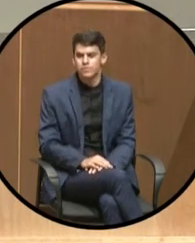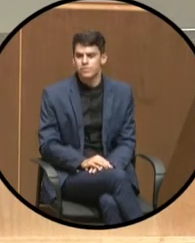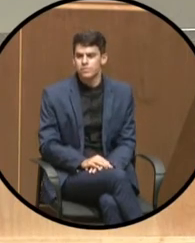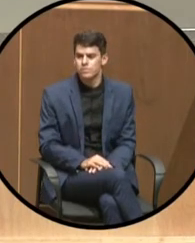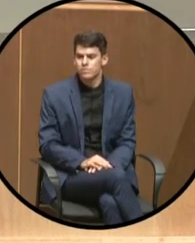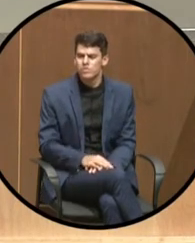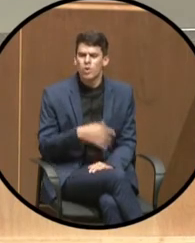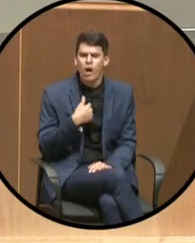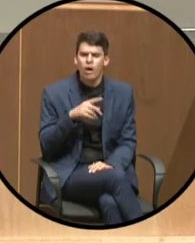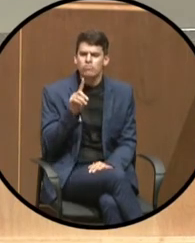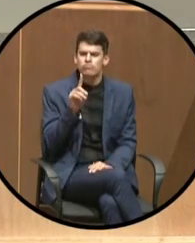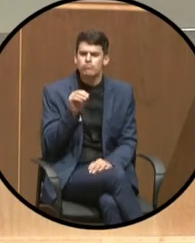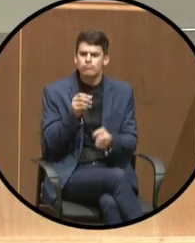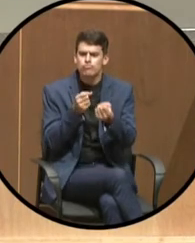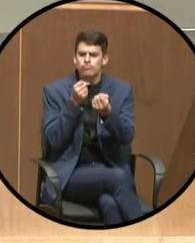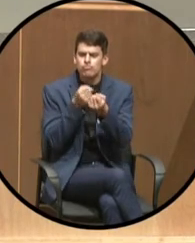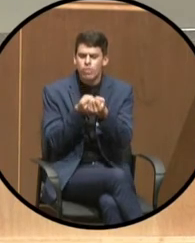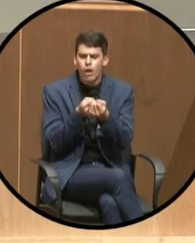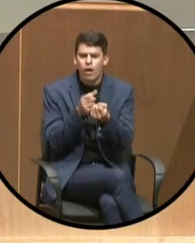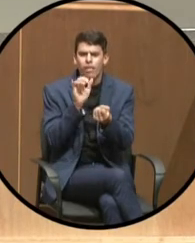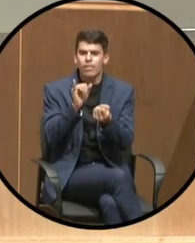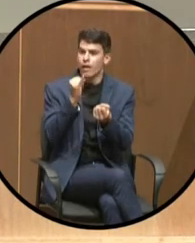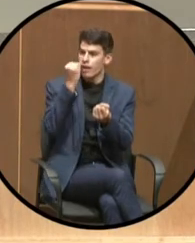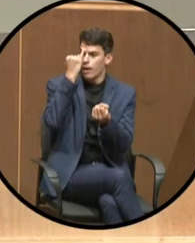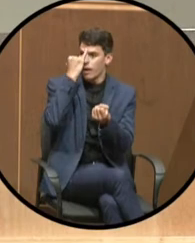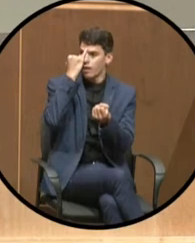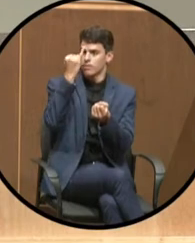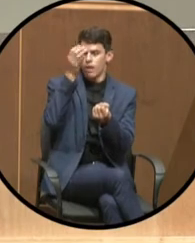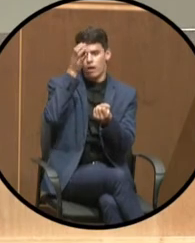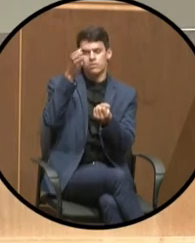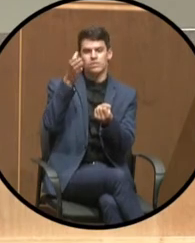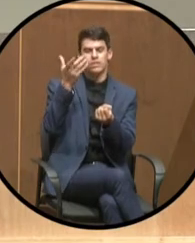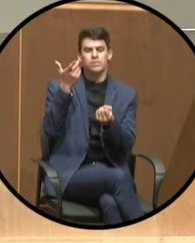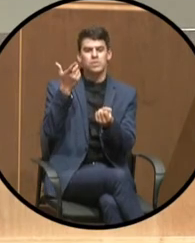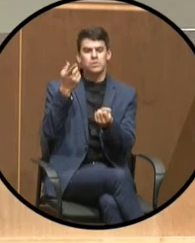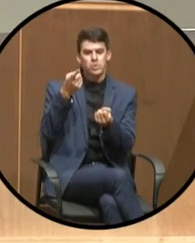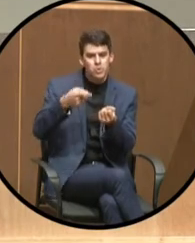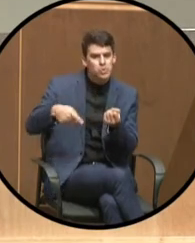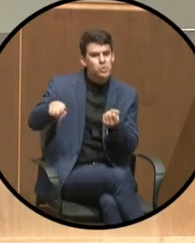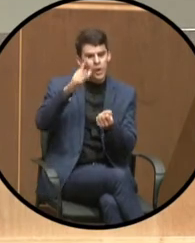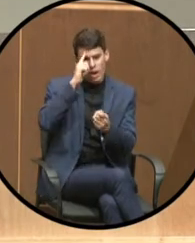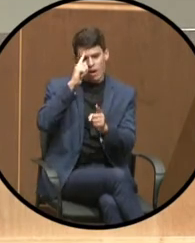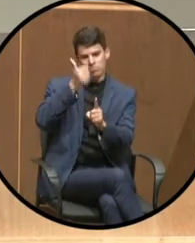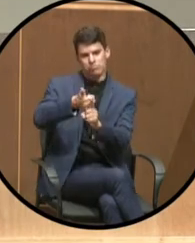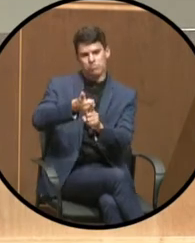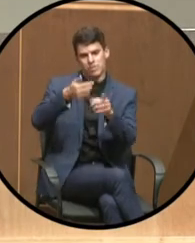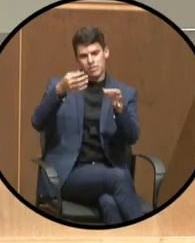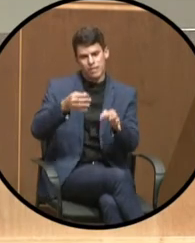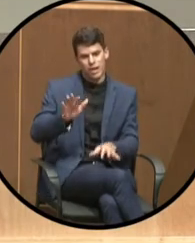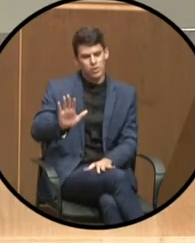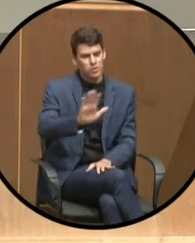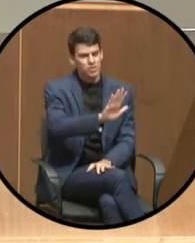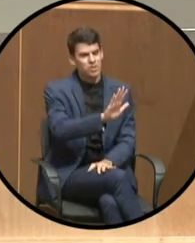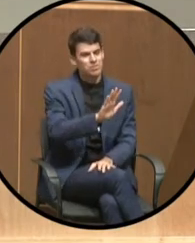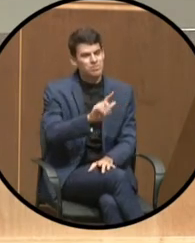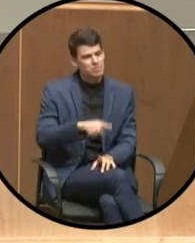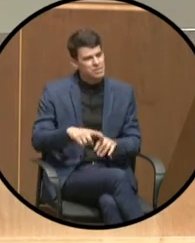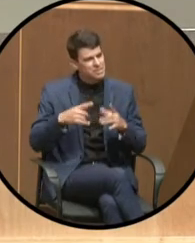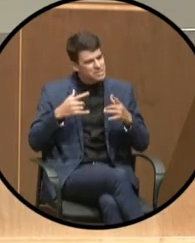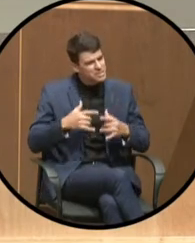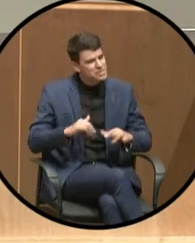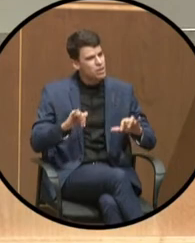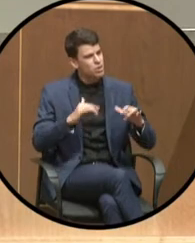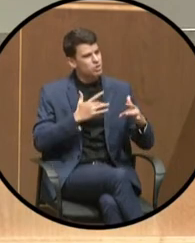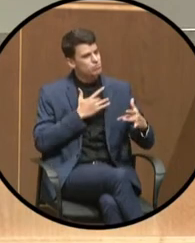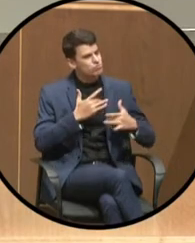I am in favor of the idea to let you choose. But I do still have some concerns about